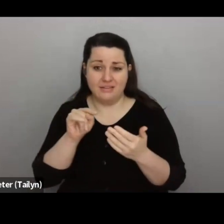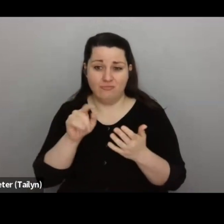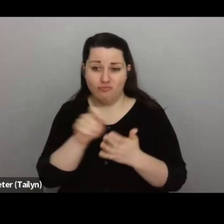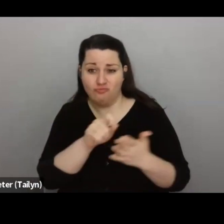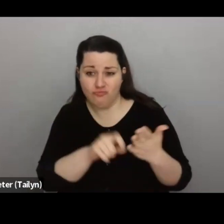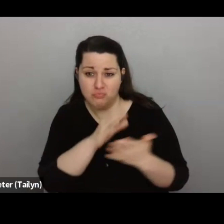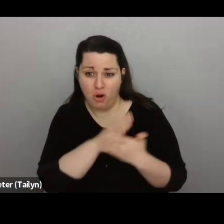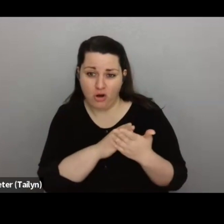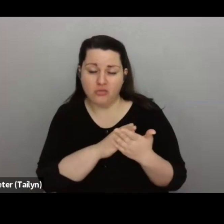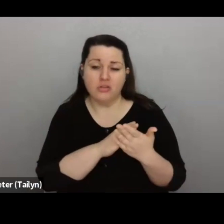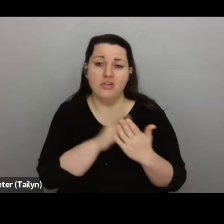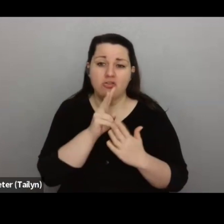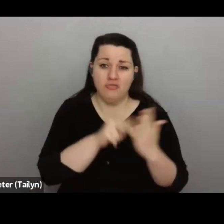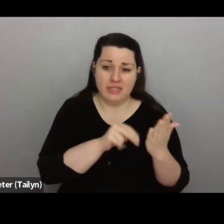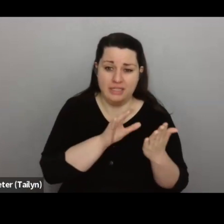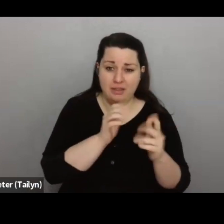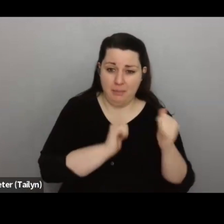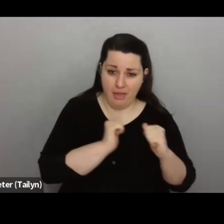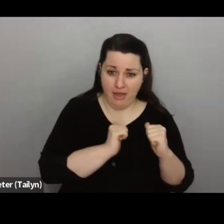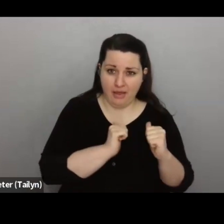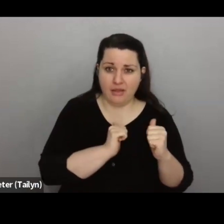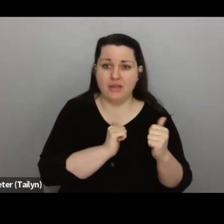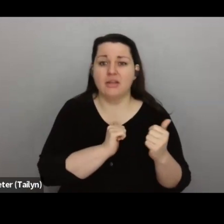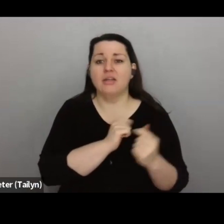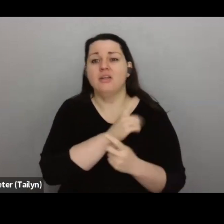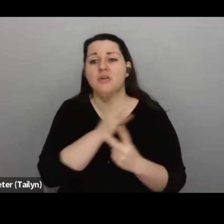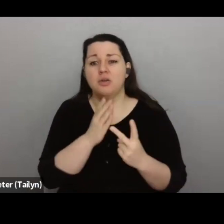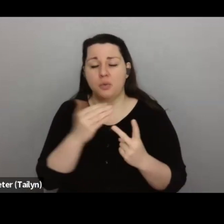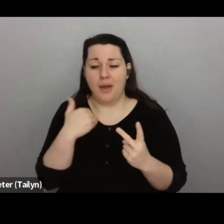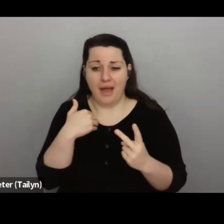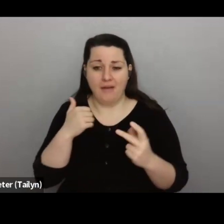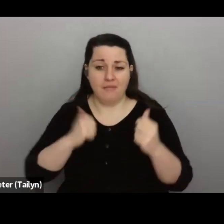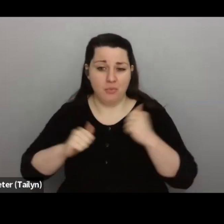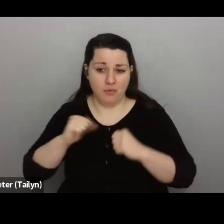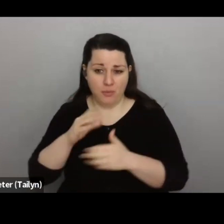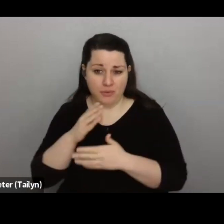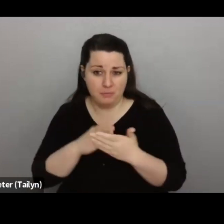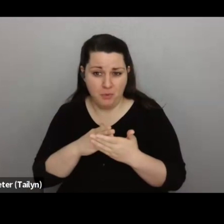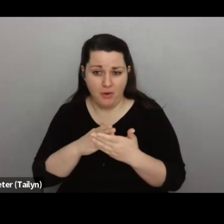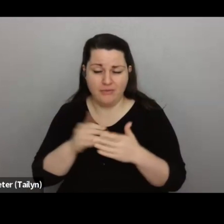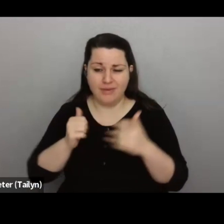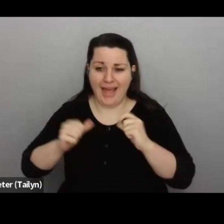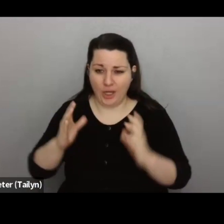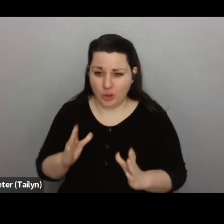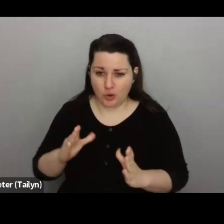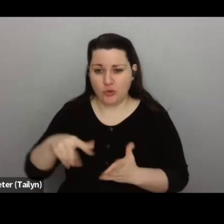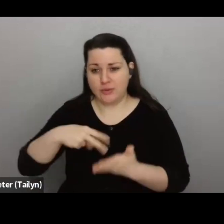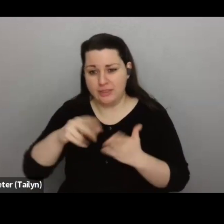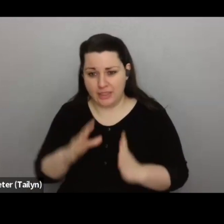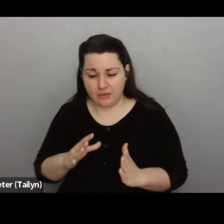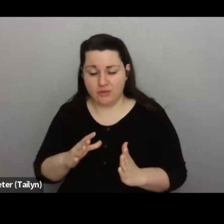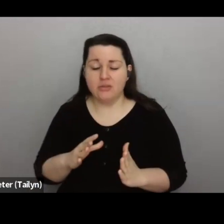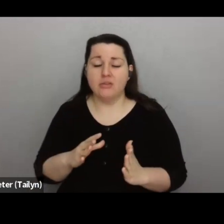like with reading a play. You have the performance aspects of actors, dancers,